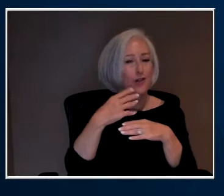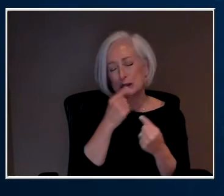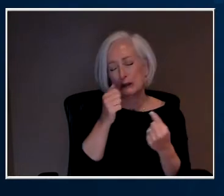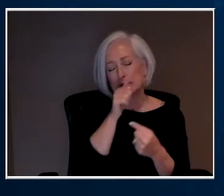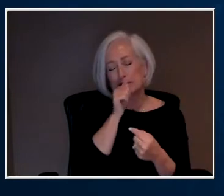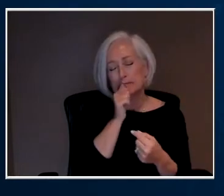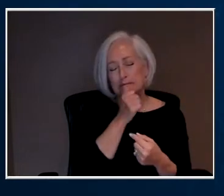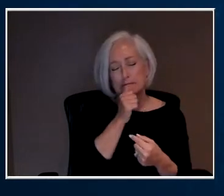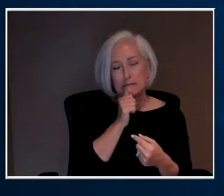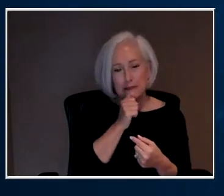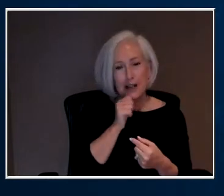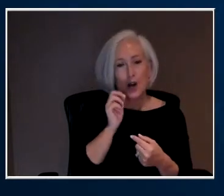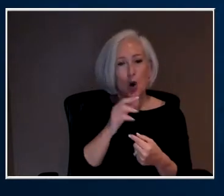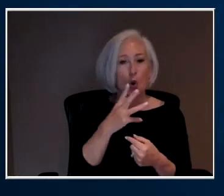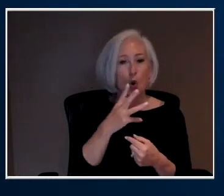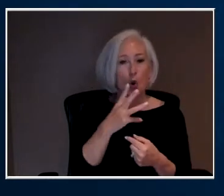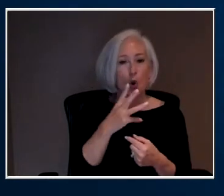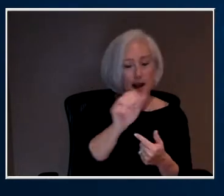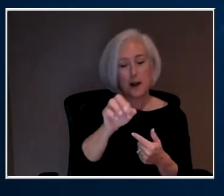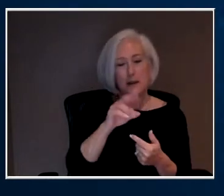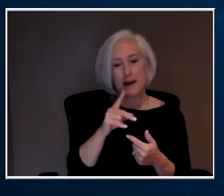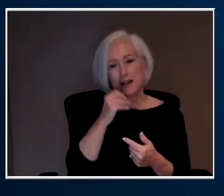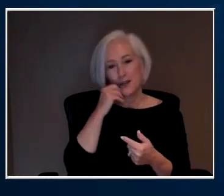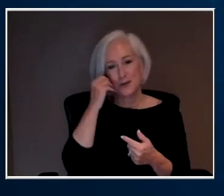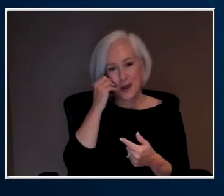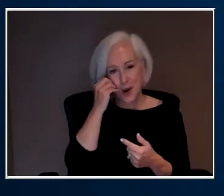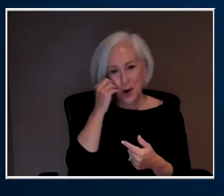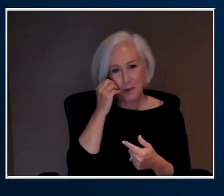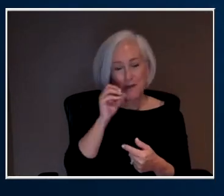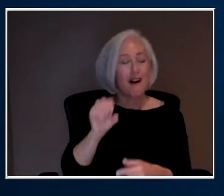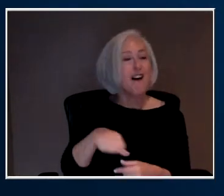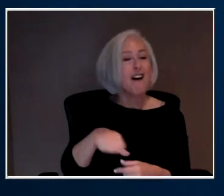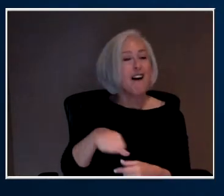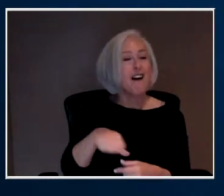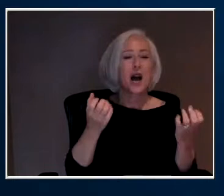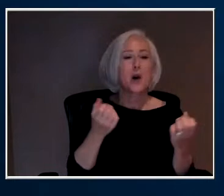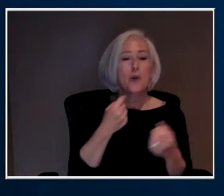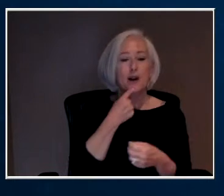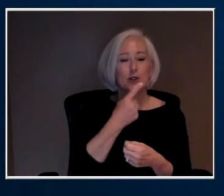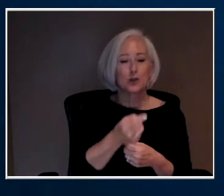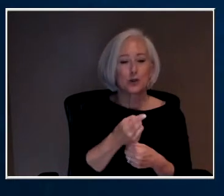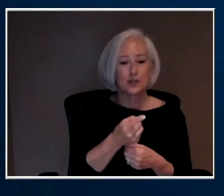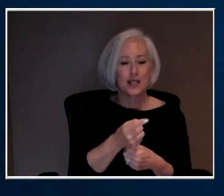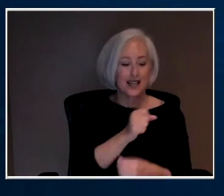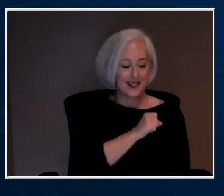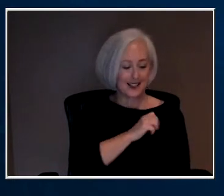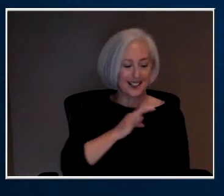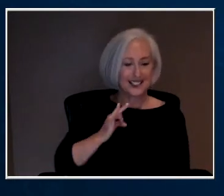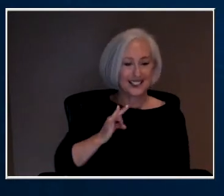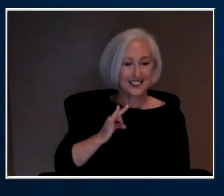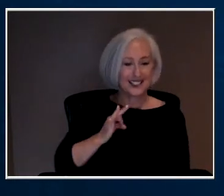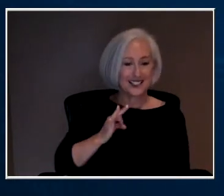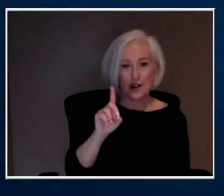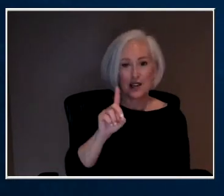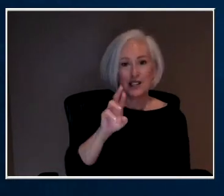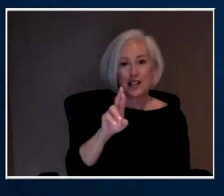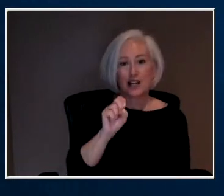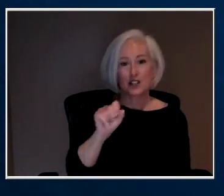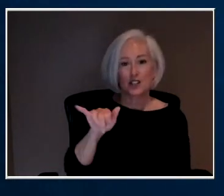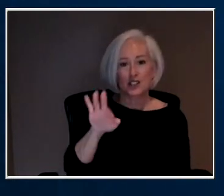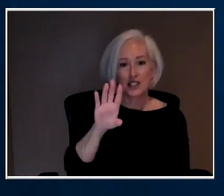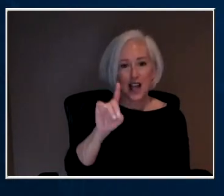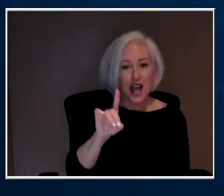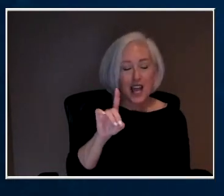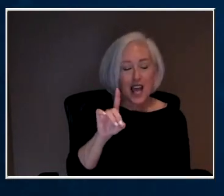I'd have to come home. So that's wonderful. Another thing I'd like for people to know is that the staff at KU, Dr. Syed,